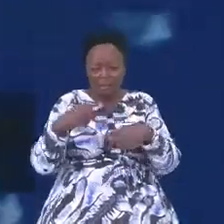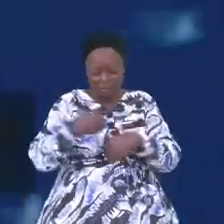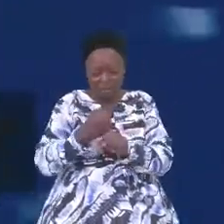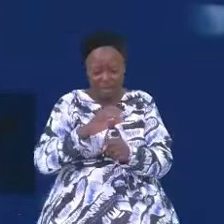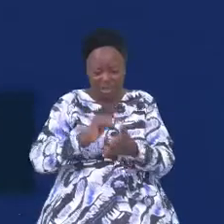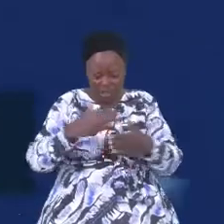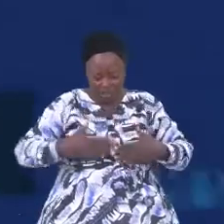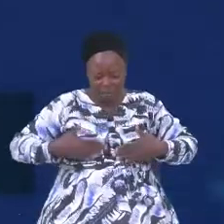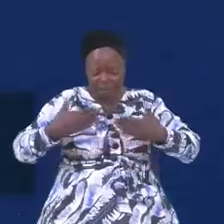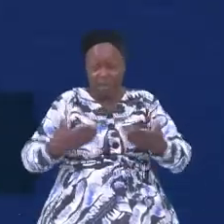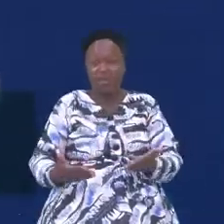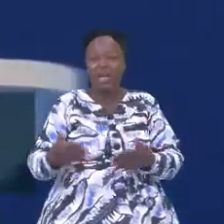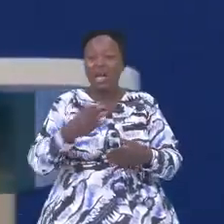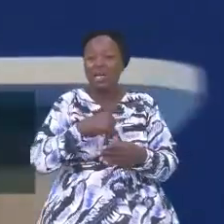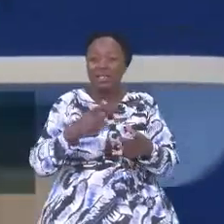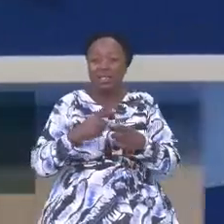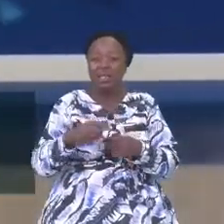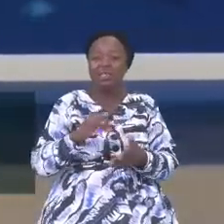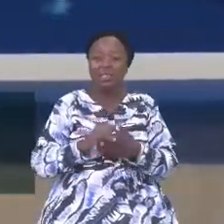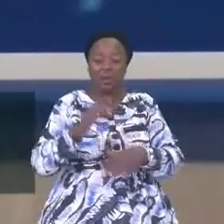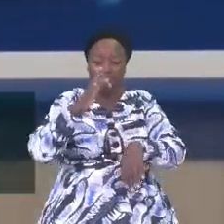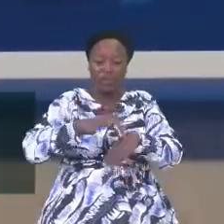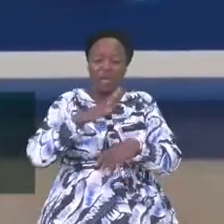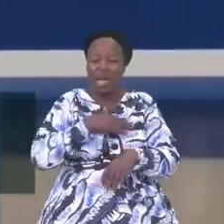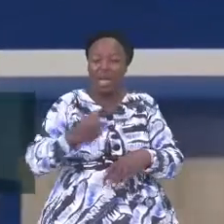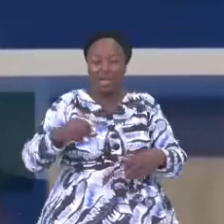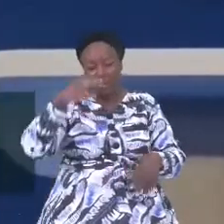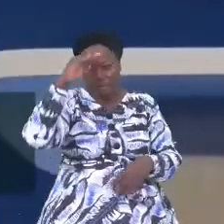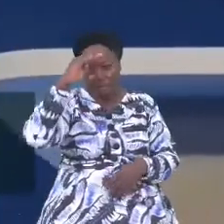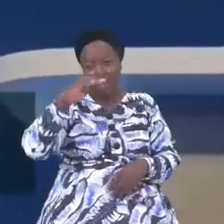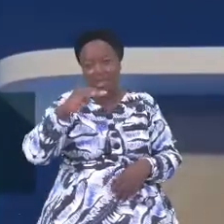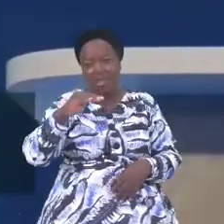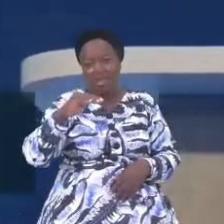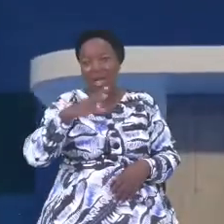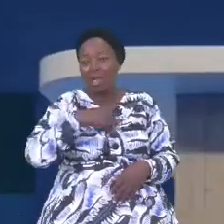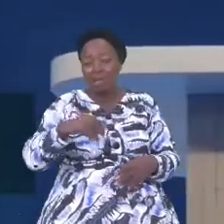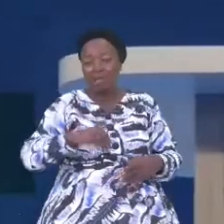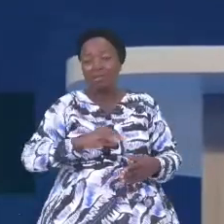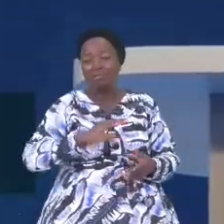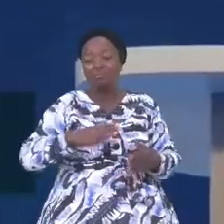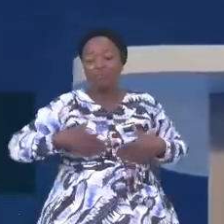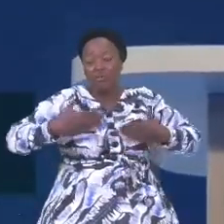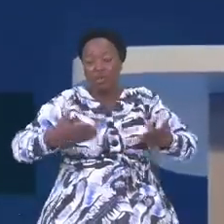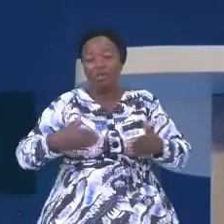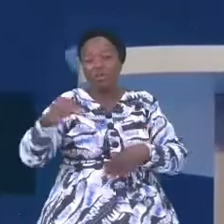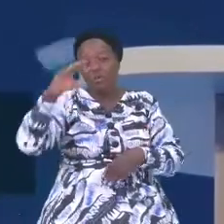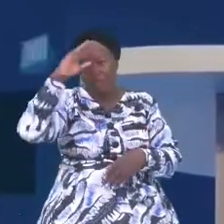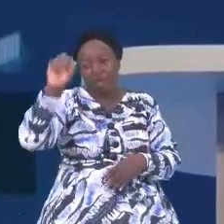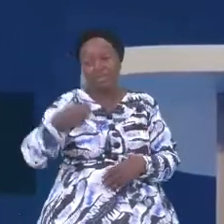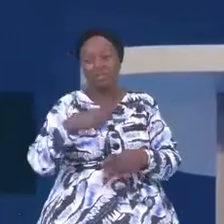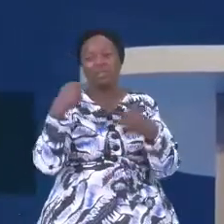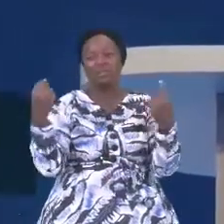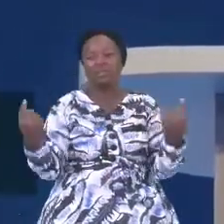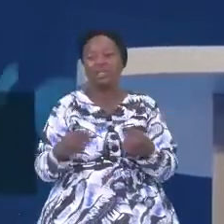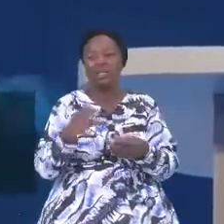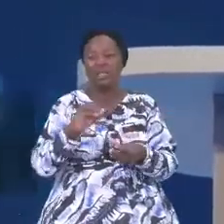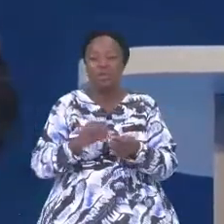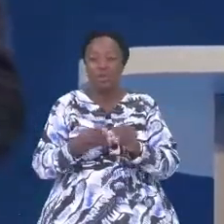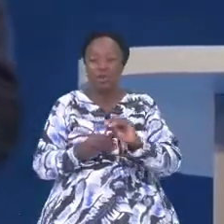the conviction and the confession of man's sin. Then number three is